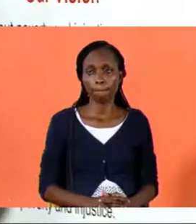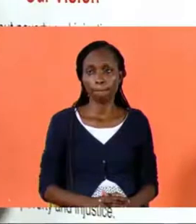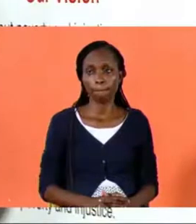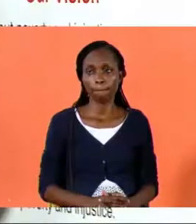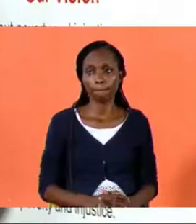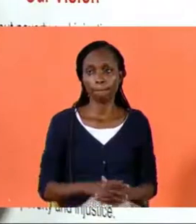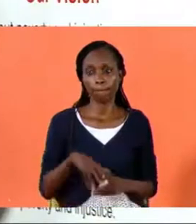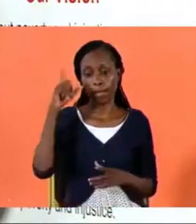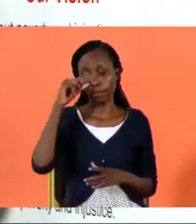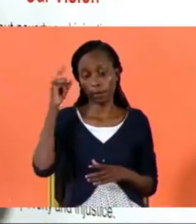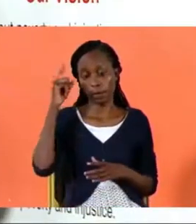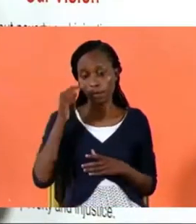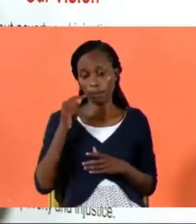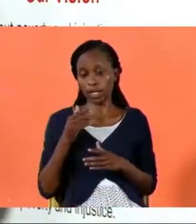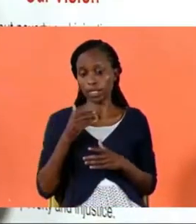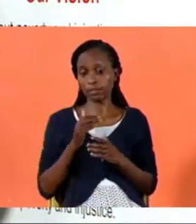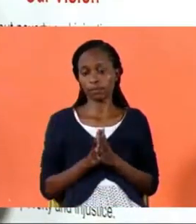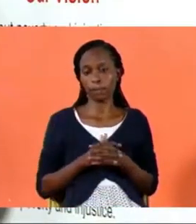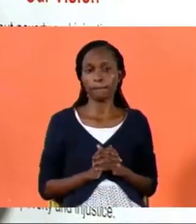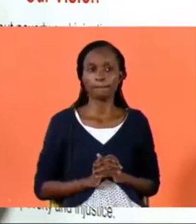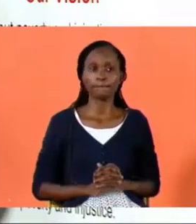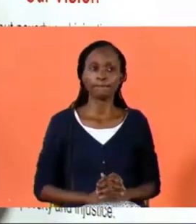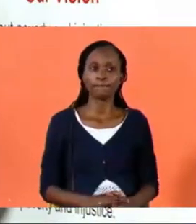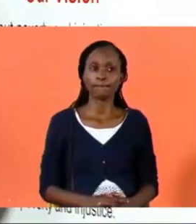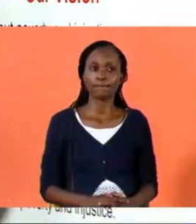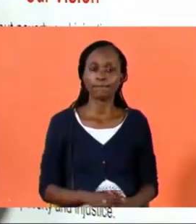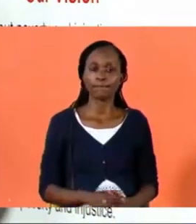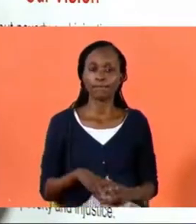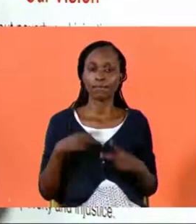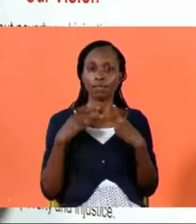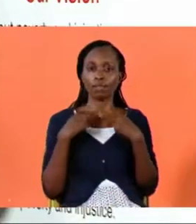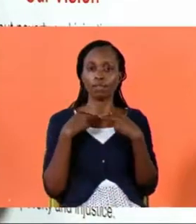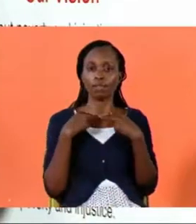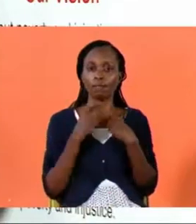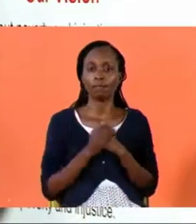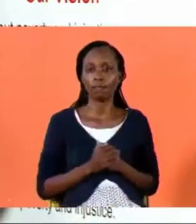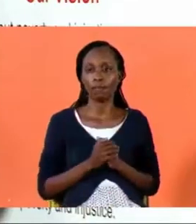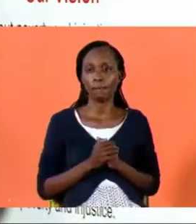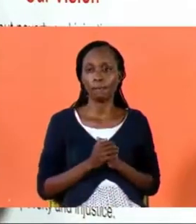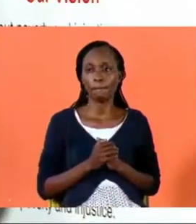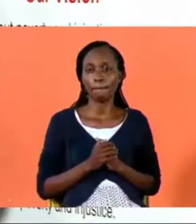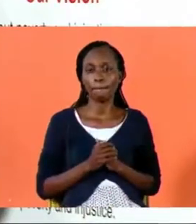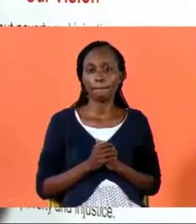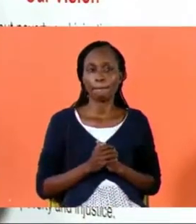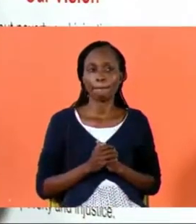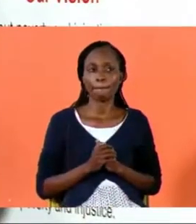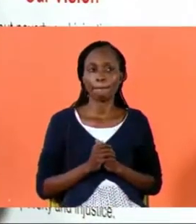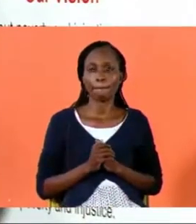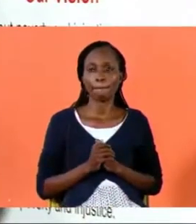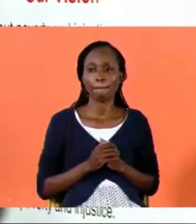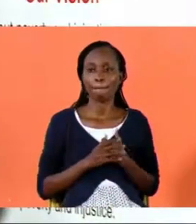Mombasa owes a lot of what it is today to the Mombasa port. Even at the worst of times, the presence of the port alone ensured